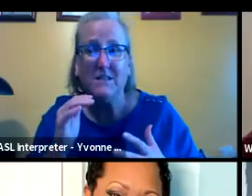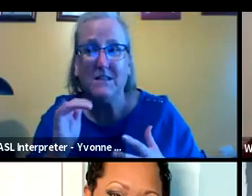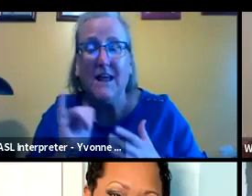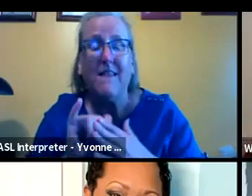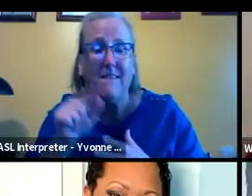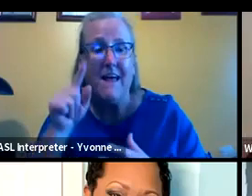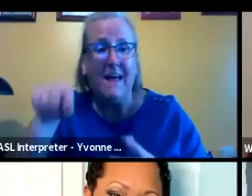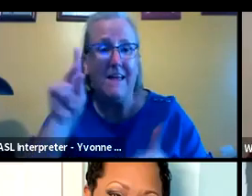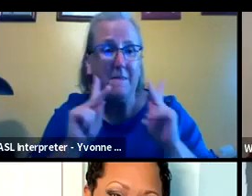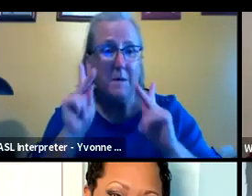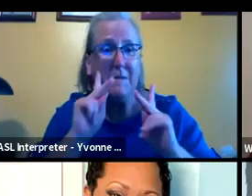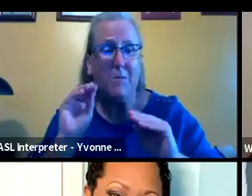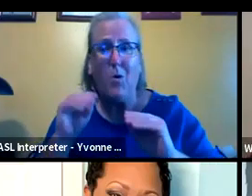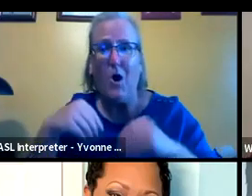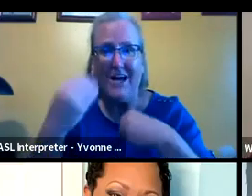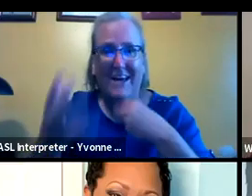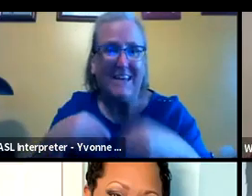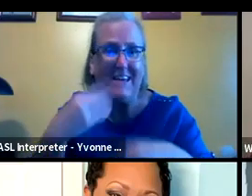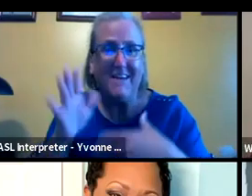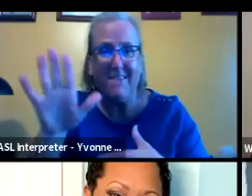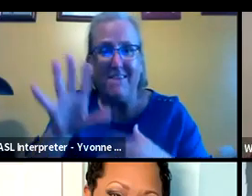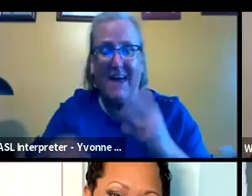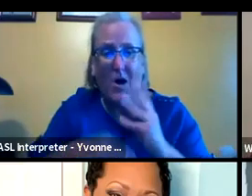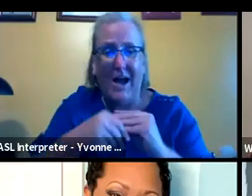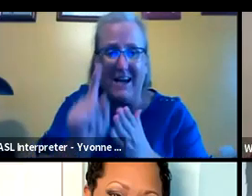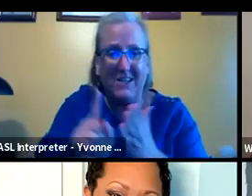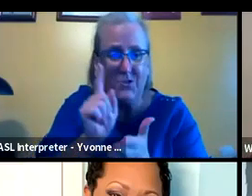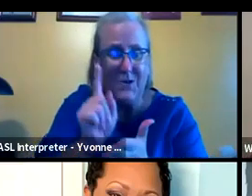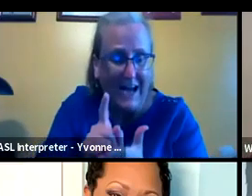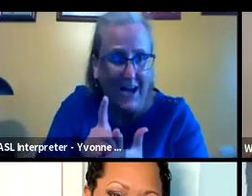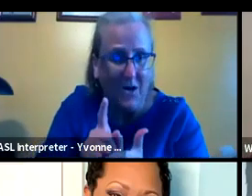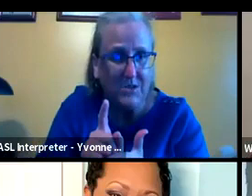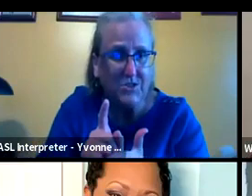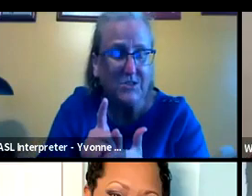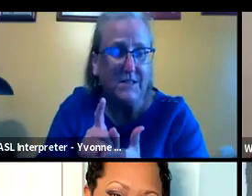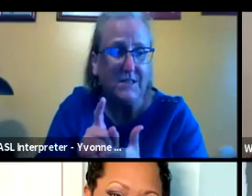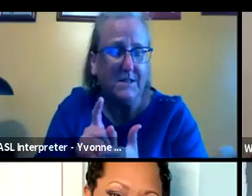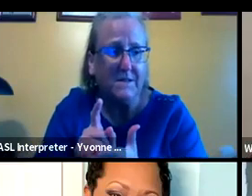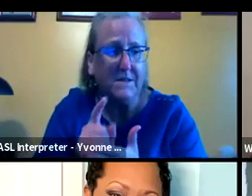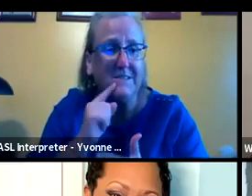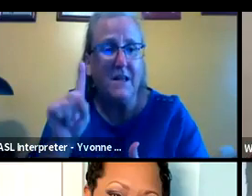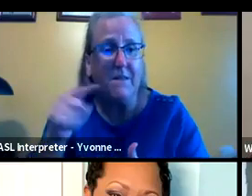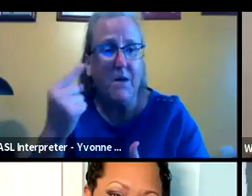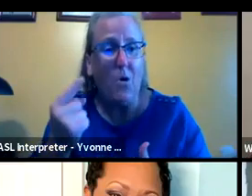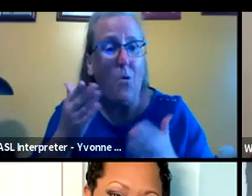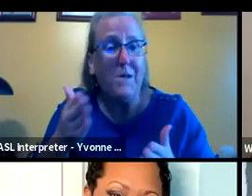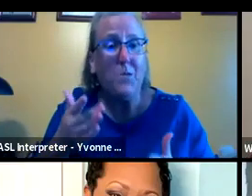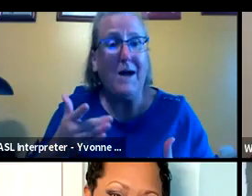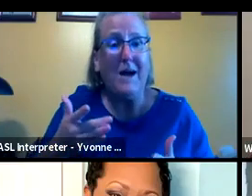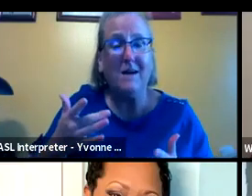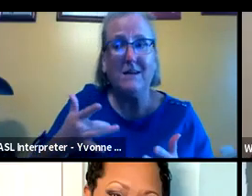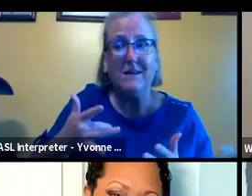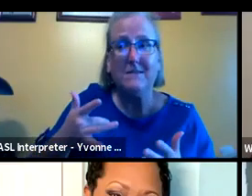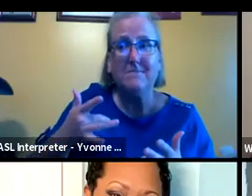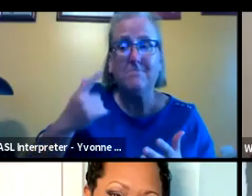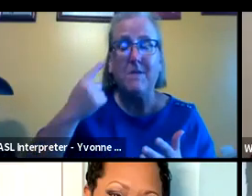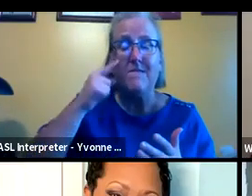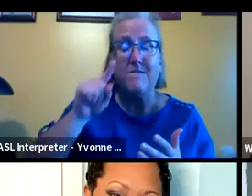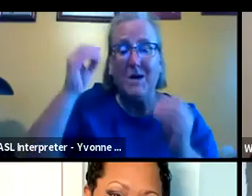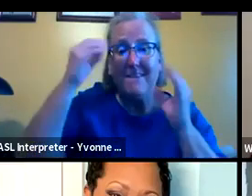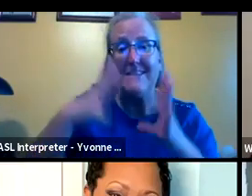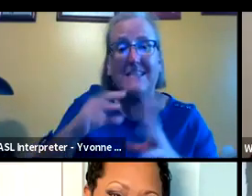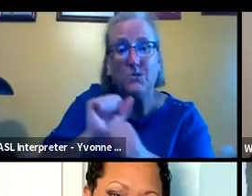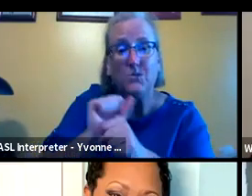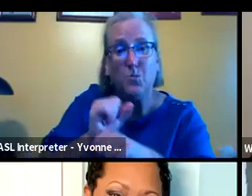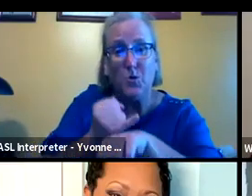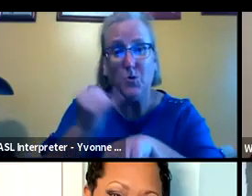all of these extra hours on their own time, the district would feel that the only way to ensure that teachers are working during remote learning would be to